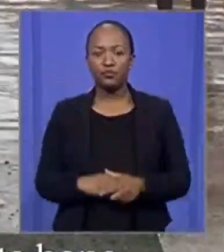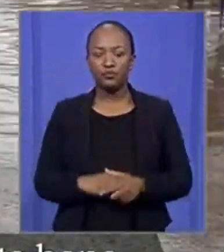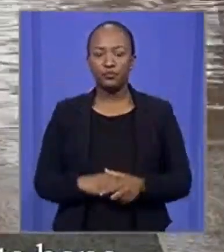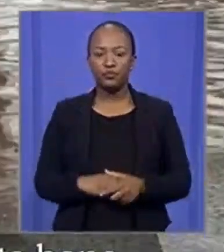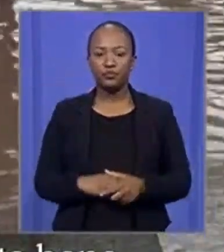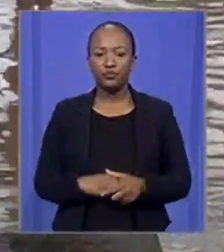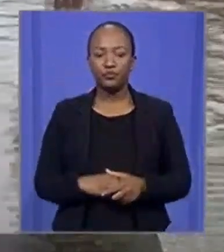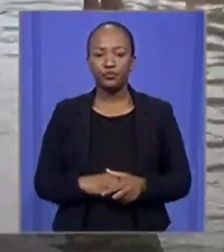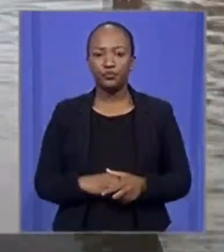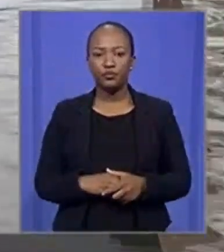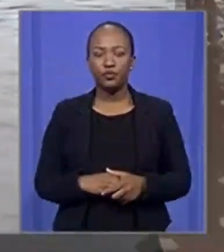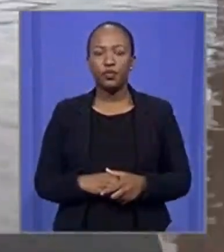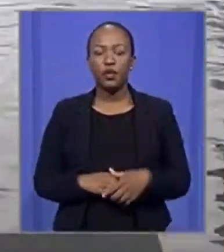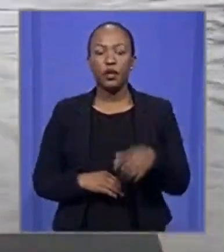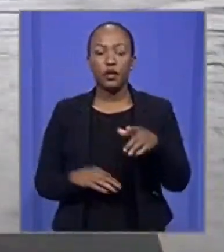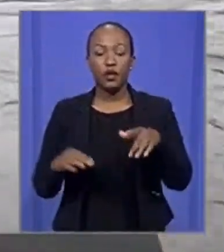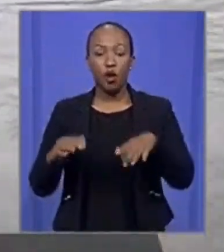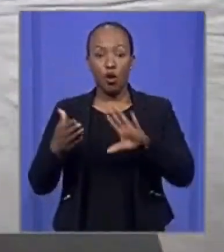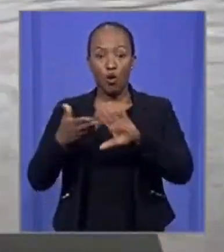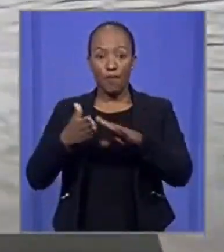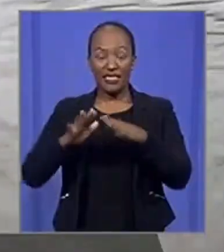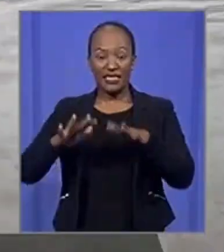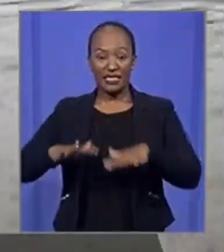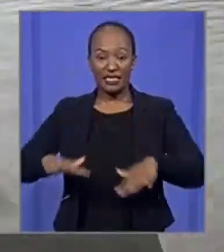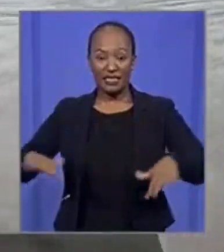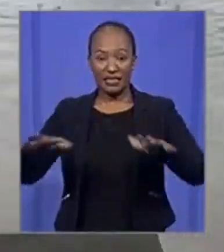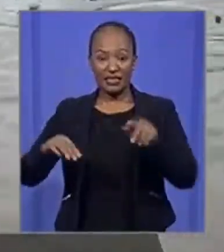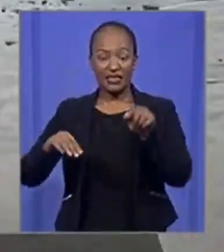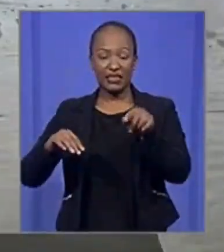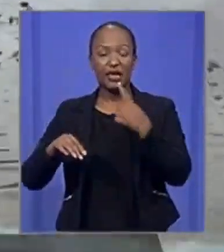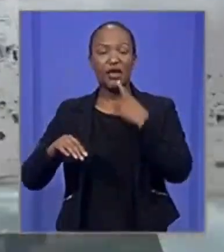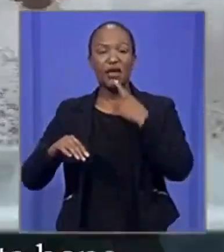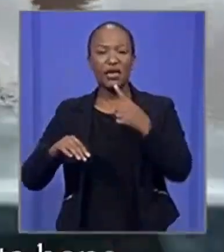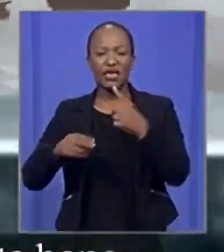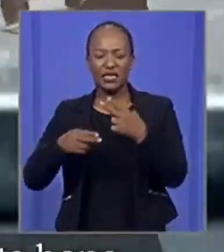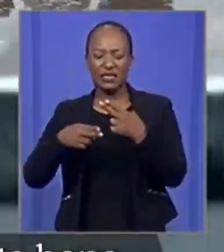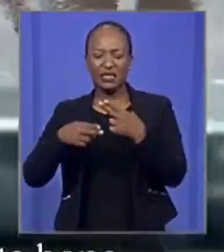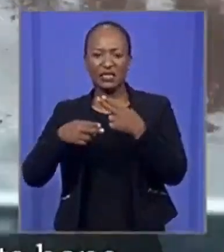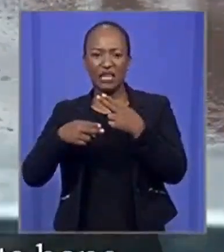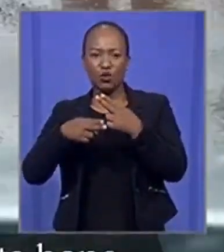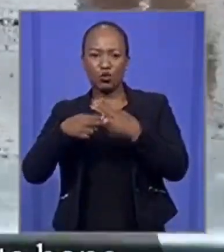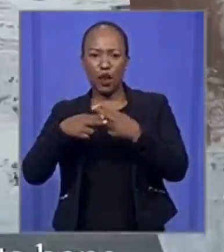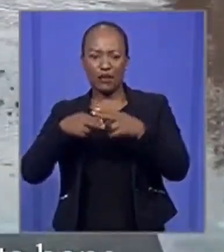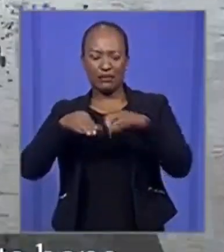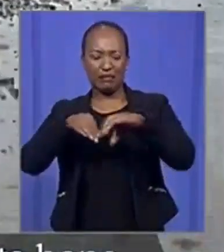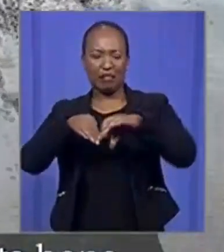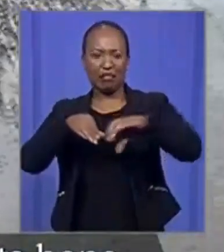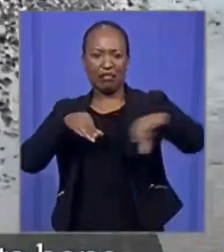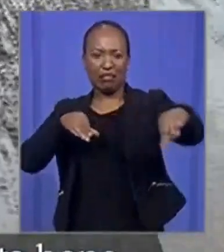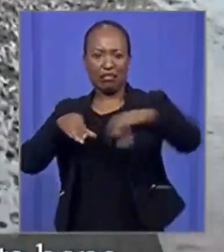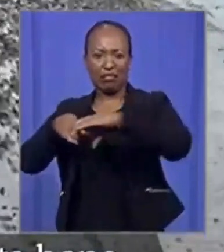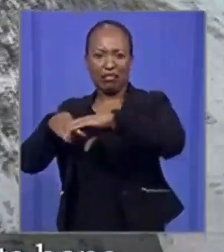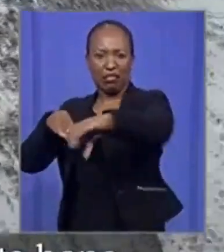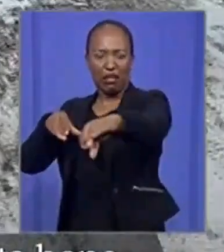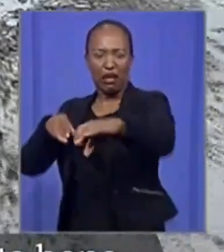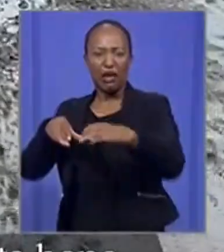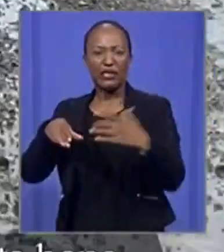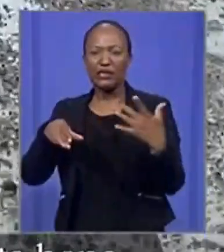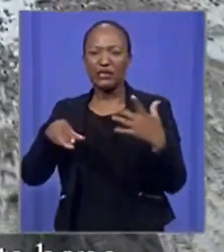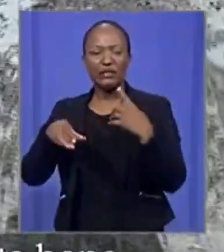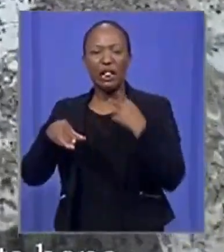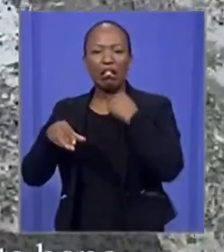badudi ba di eska le boakgomo ba re mananeo go parara ao a hlagetšego a go sepetša metsi a dipula a kgauswi le go ba